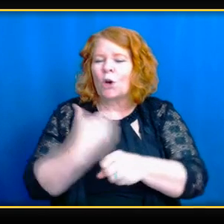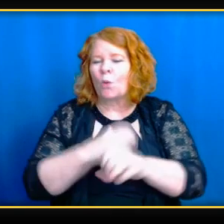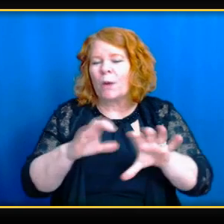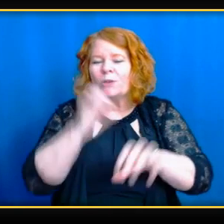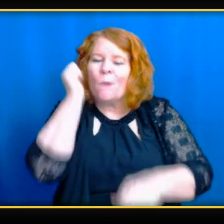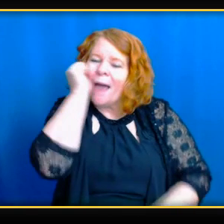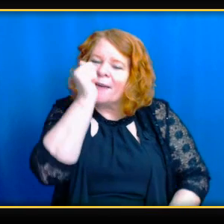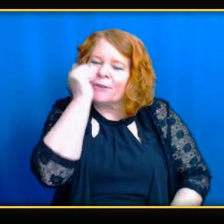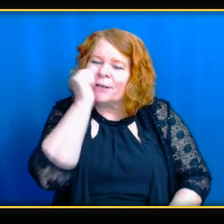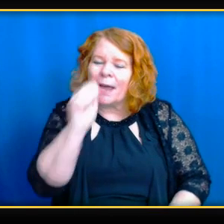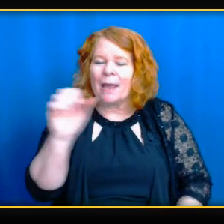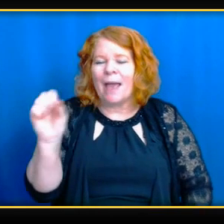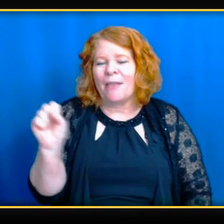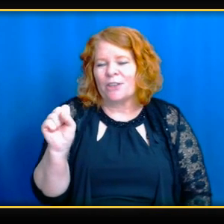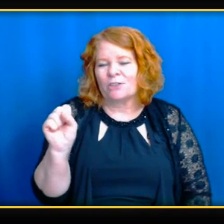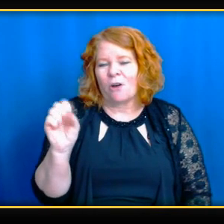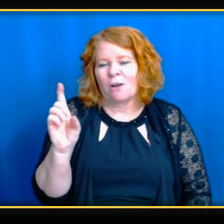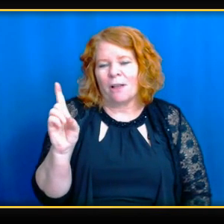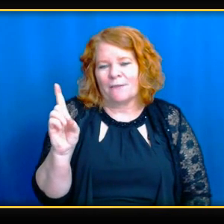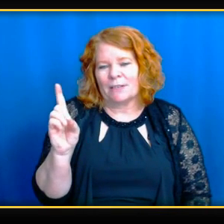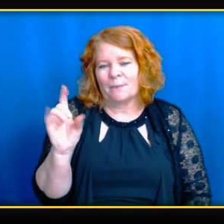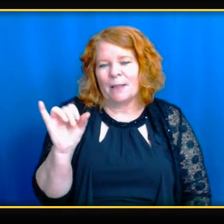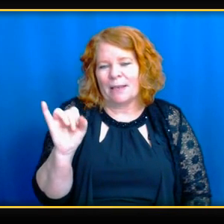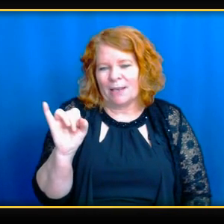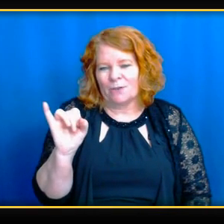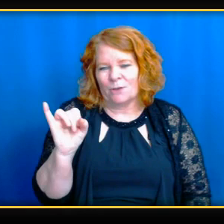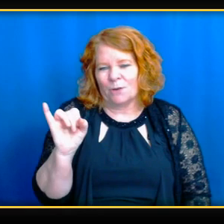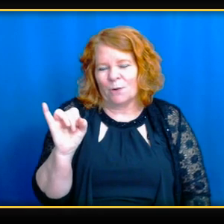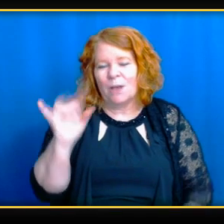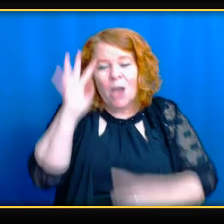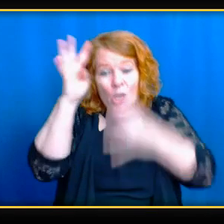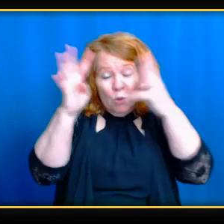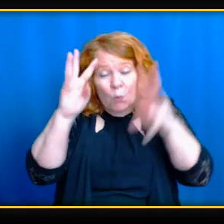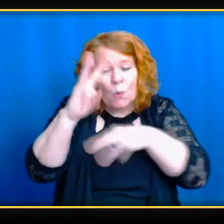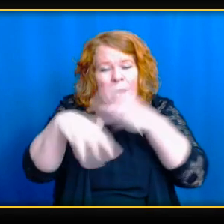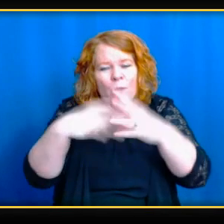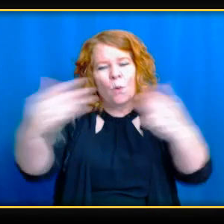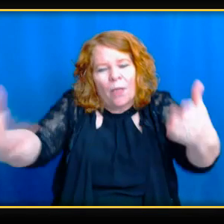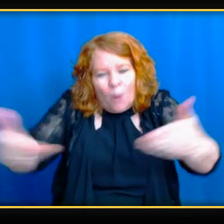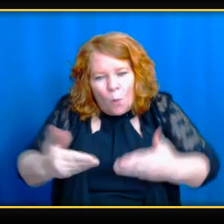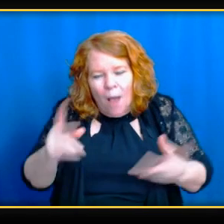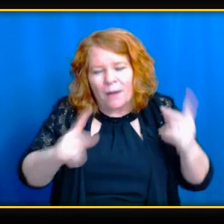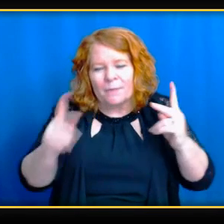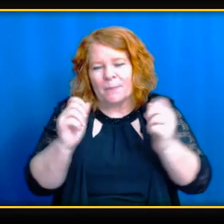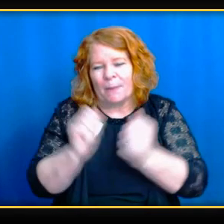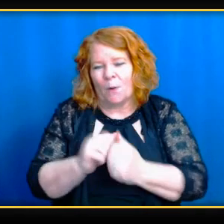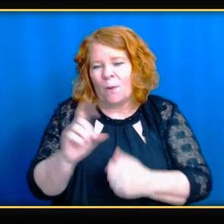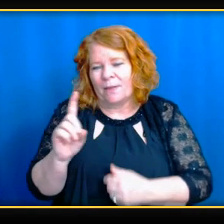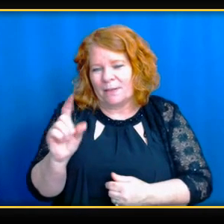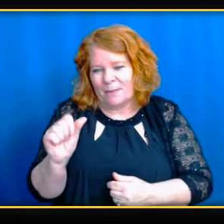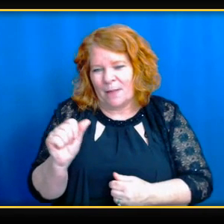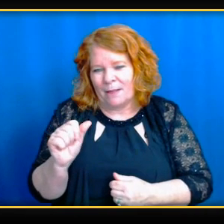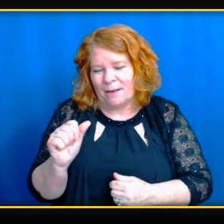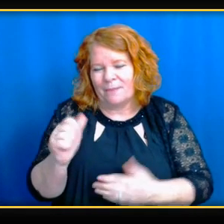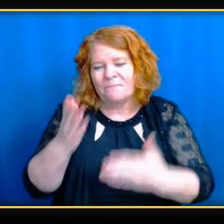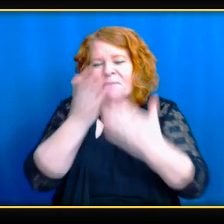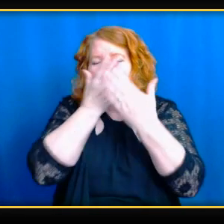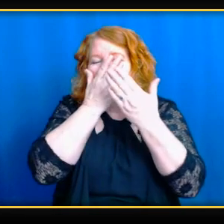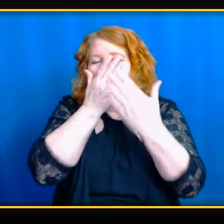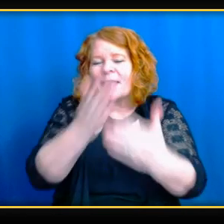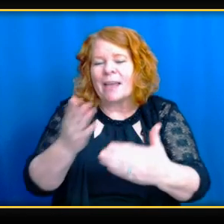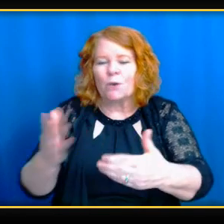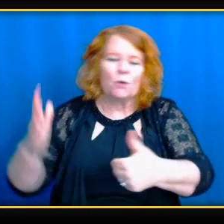Starkloff Disability Institute to create a world that welcomes people with disabilities. Thank you to our landmark